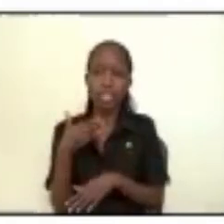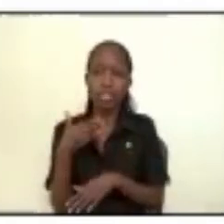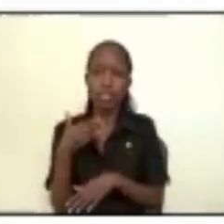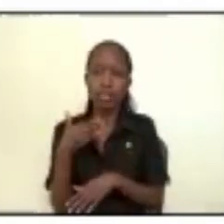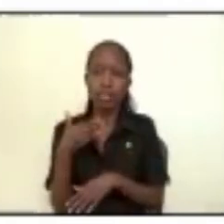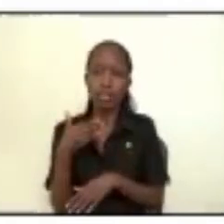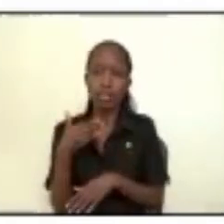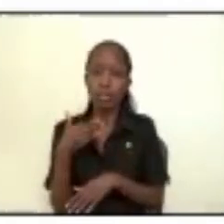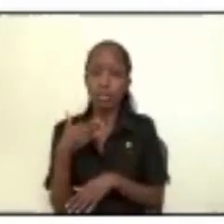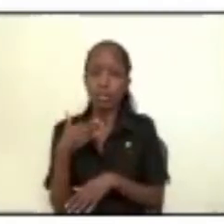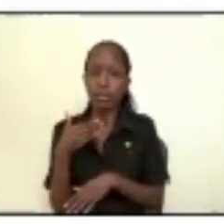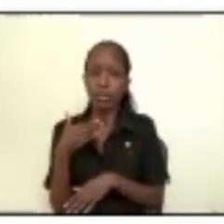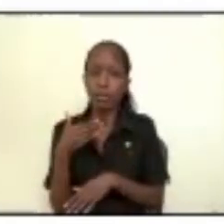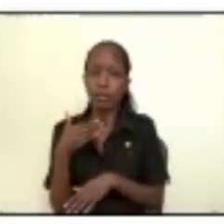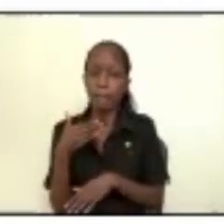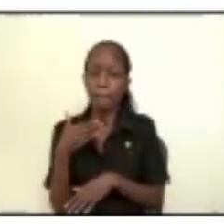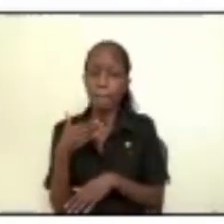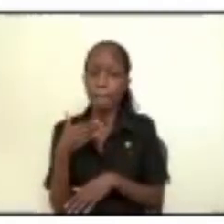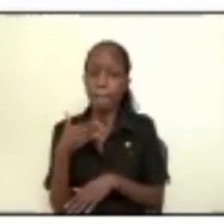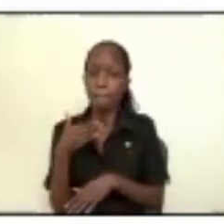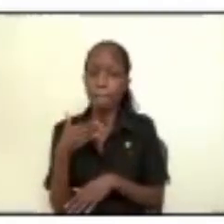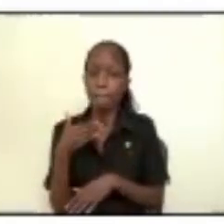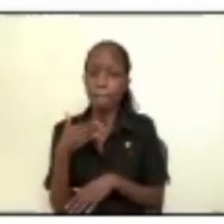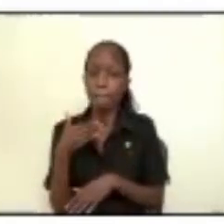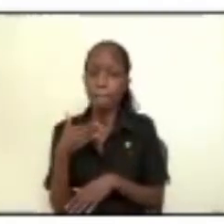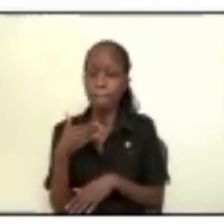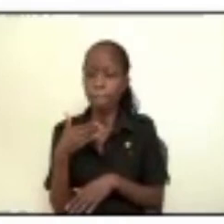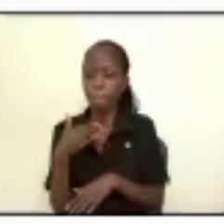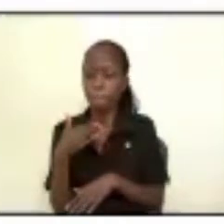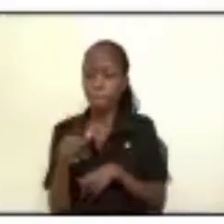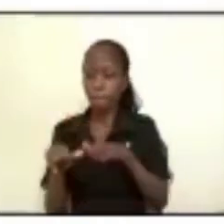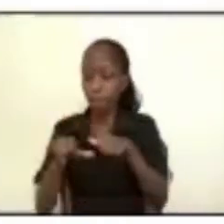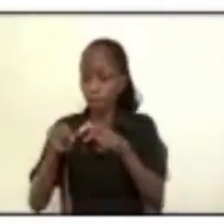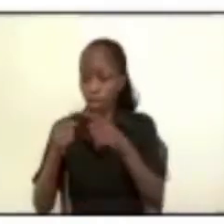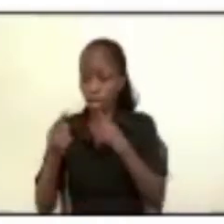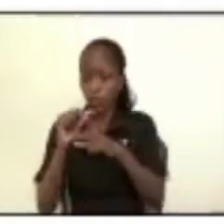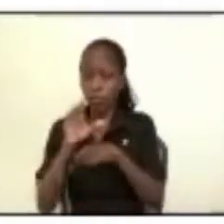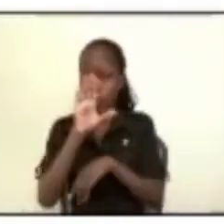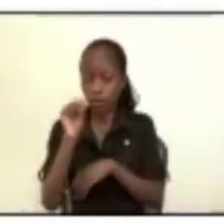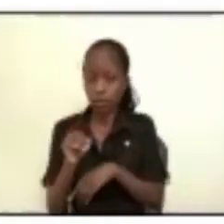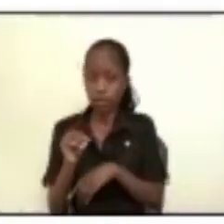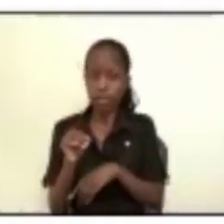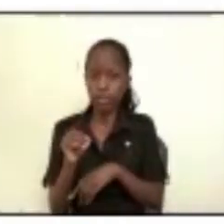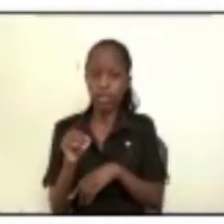they just hit it really well when it comes to just depicting Africa as a rule